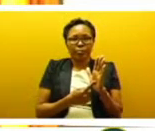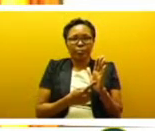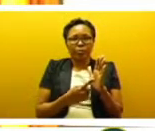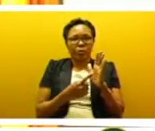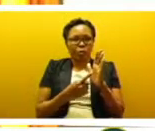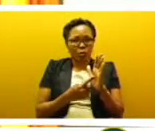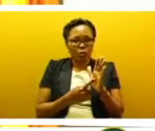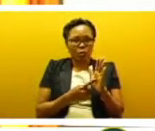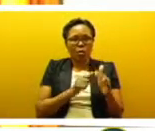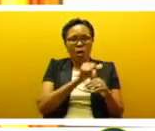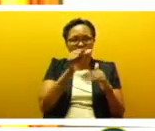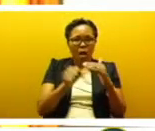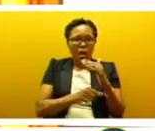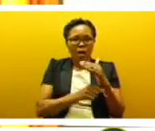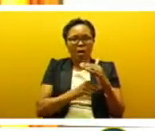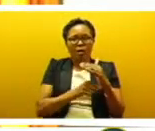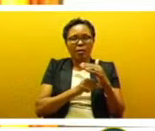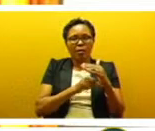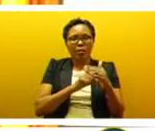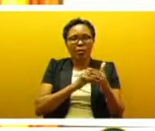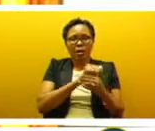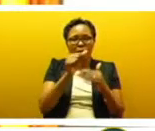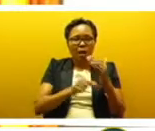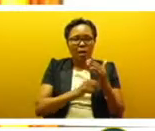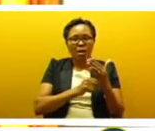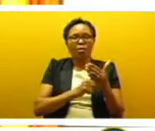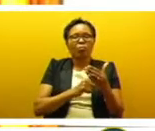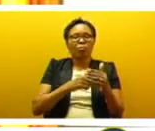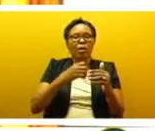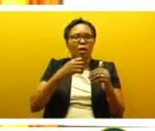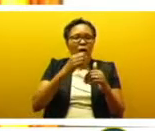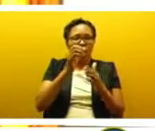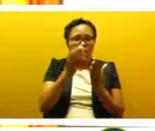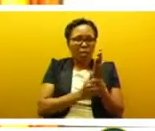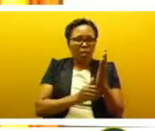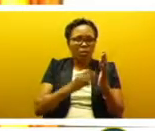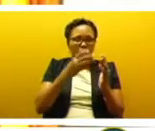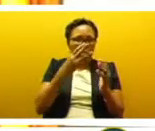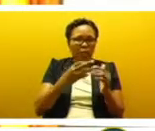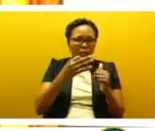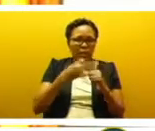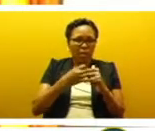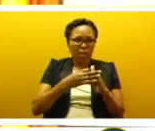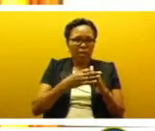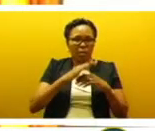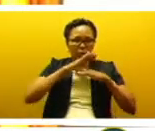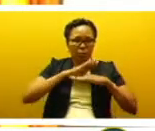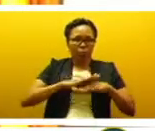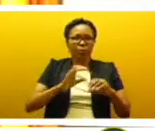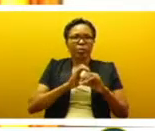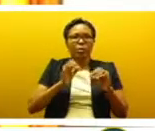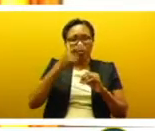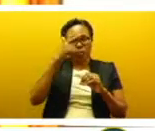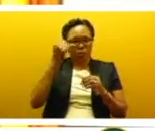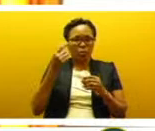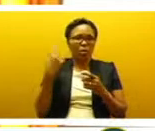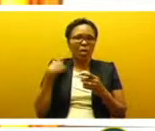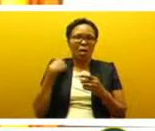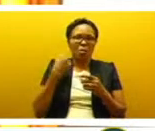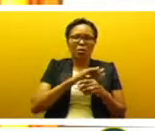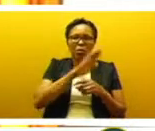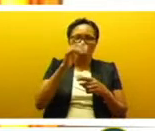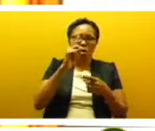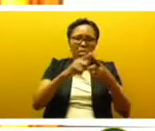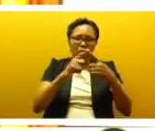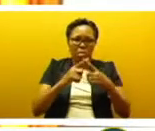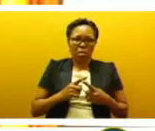sub-article 4 of 138 was not satisfied because the numbers simply don't add up. But I will